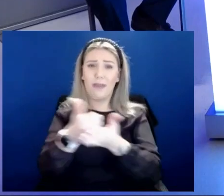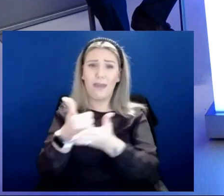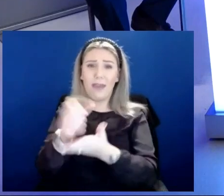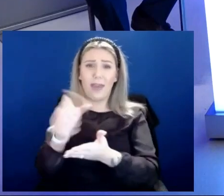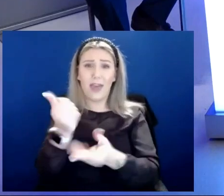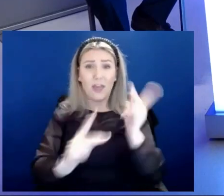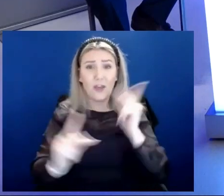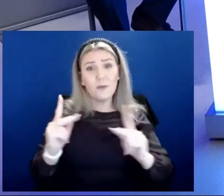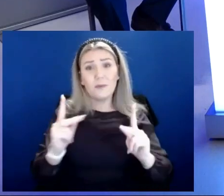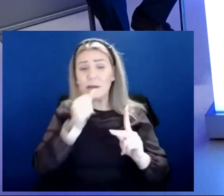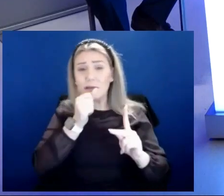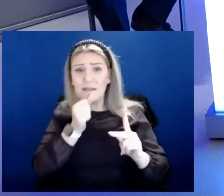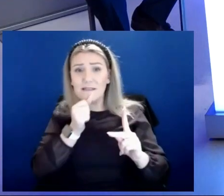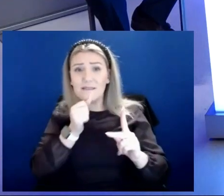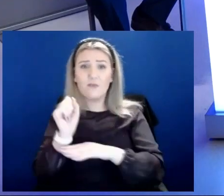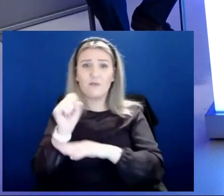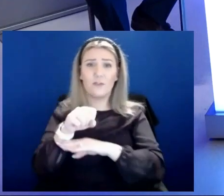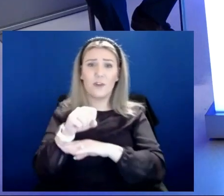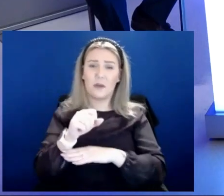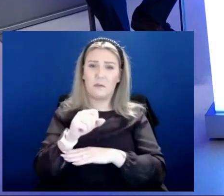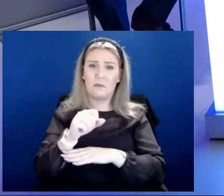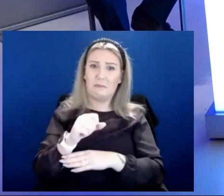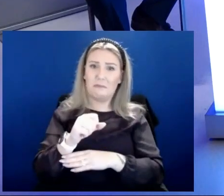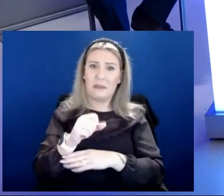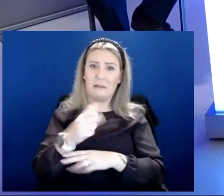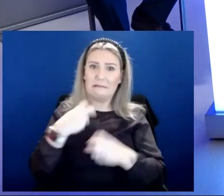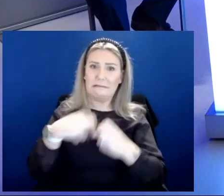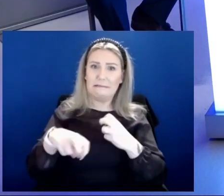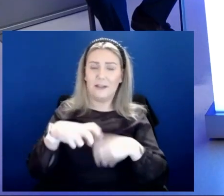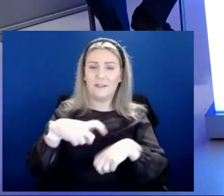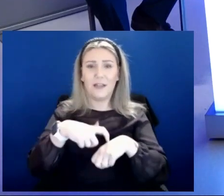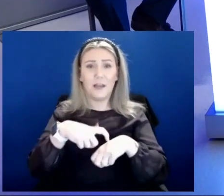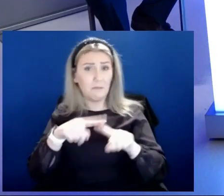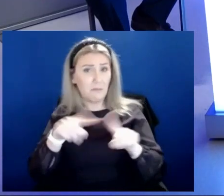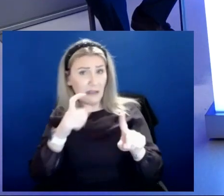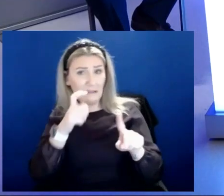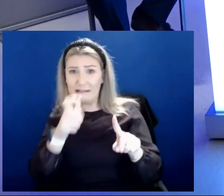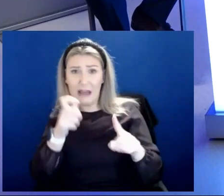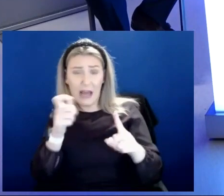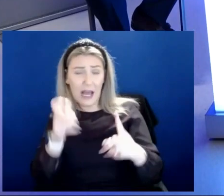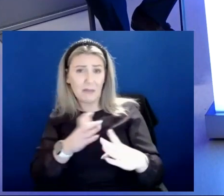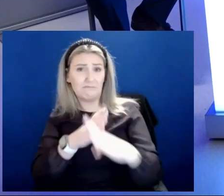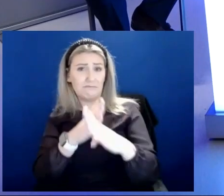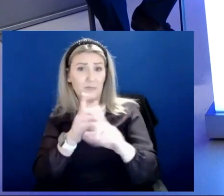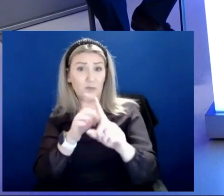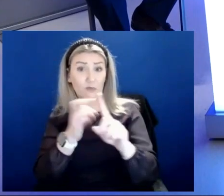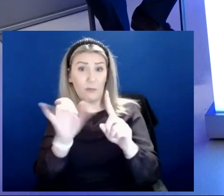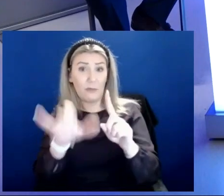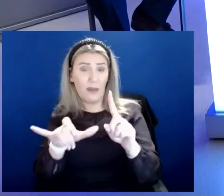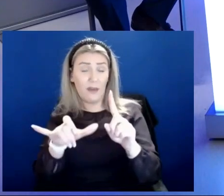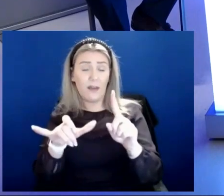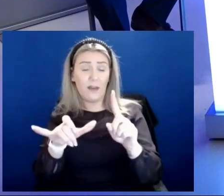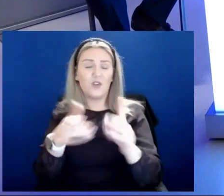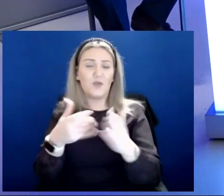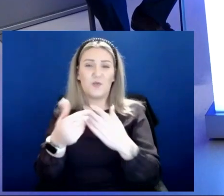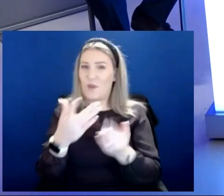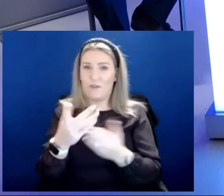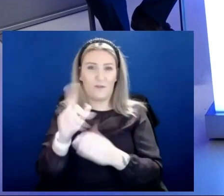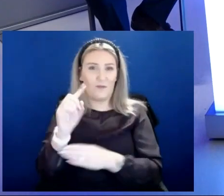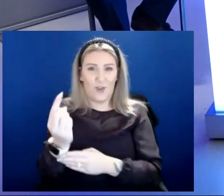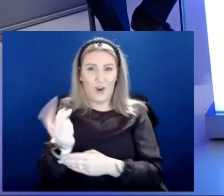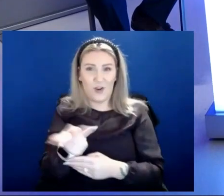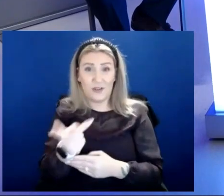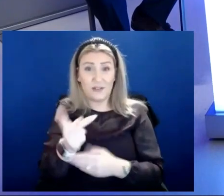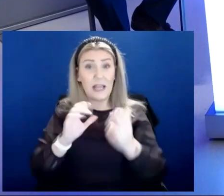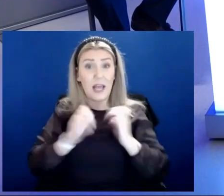rough times, but you are not shielded from that either. My question to both of you, whoever wants to go first, is how do you